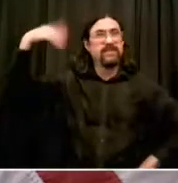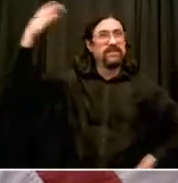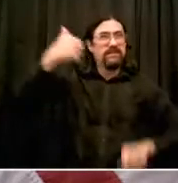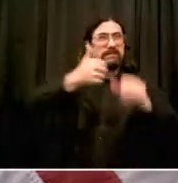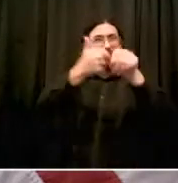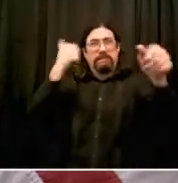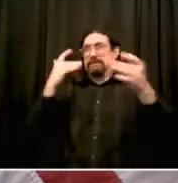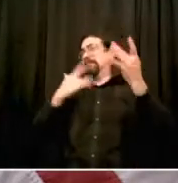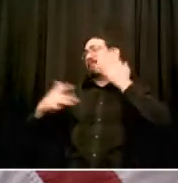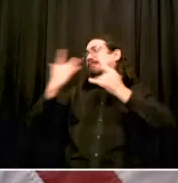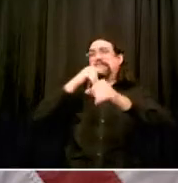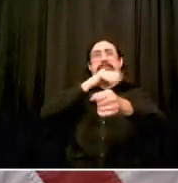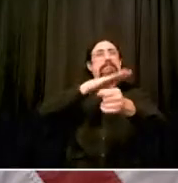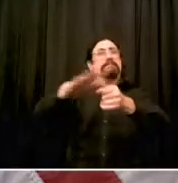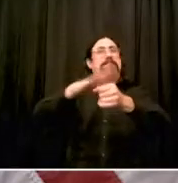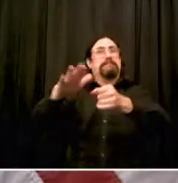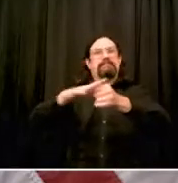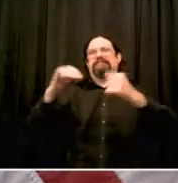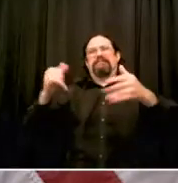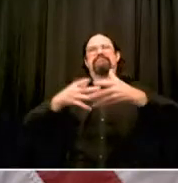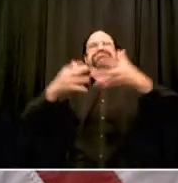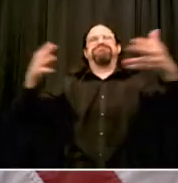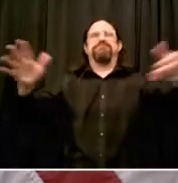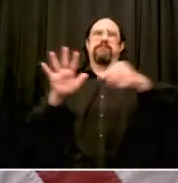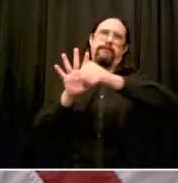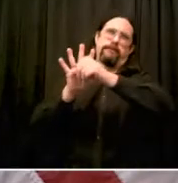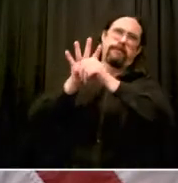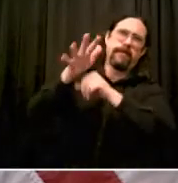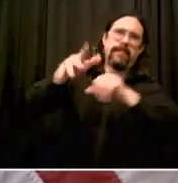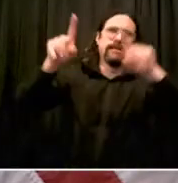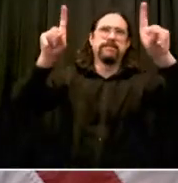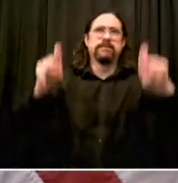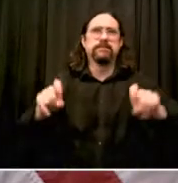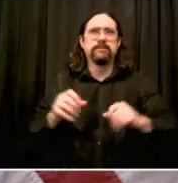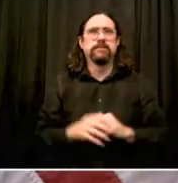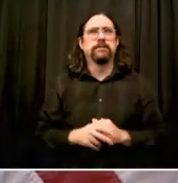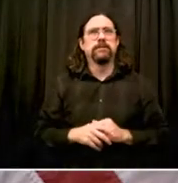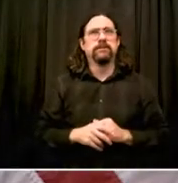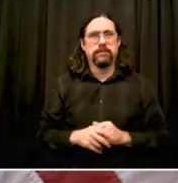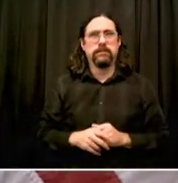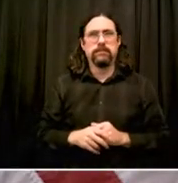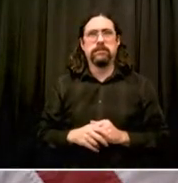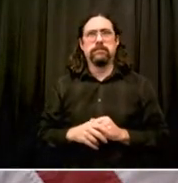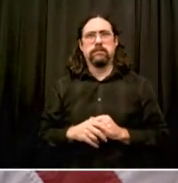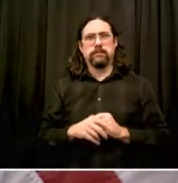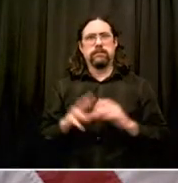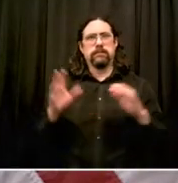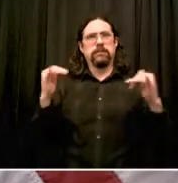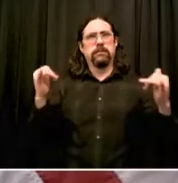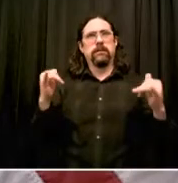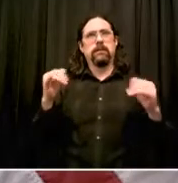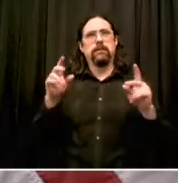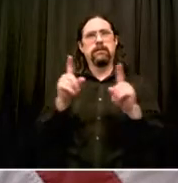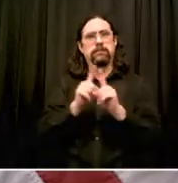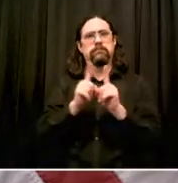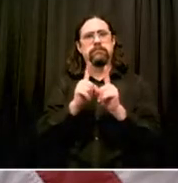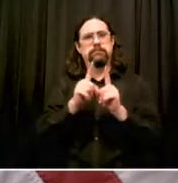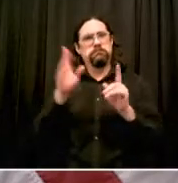all testing around the city, it's come back down to a much more acceptable timeline. We hope to keep it that way. On